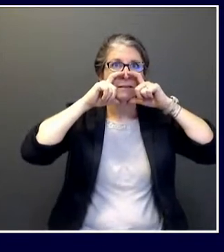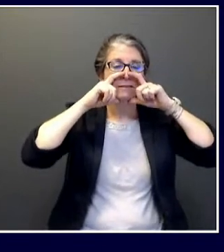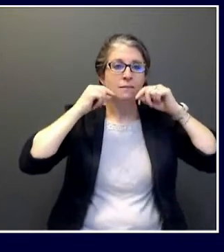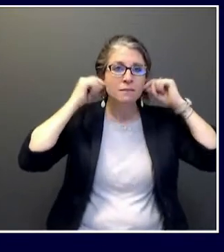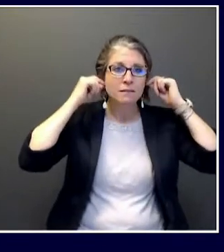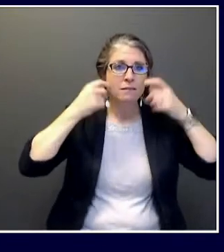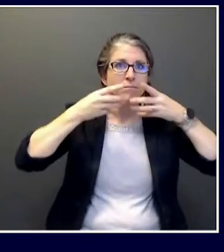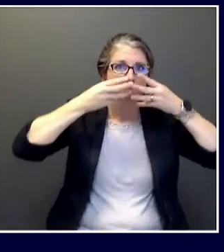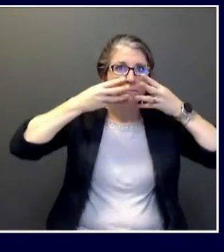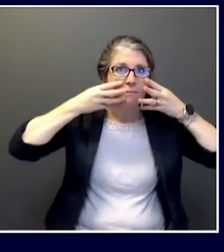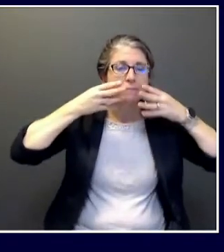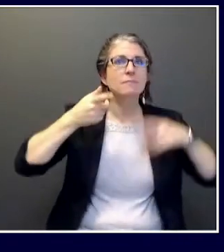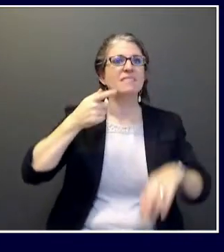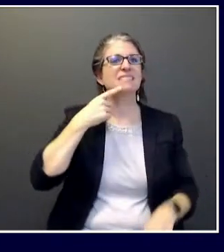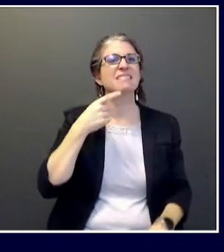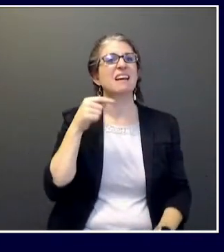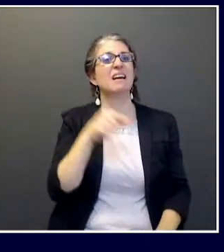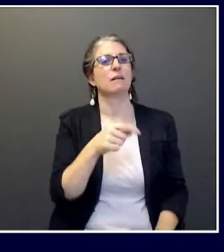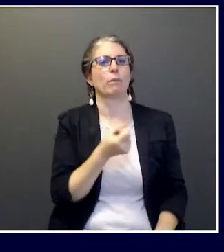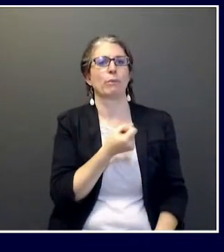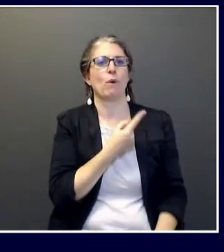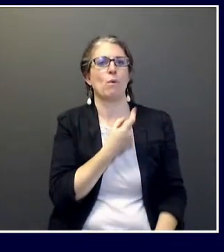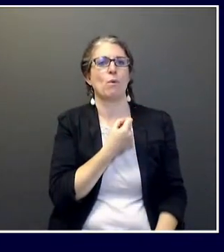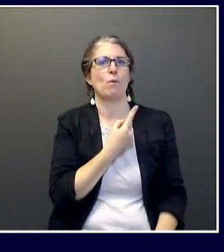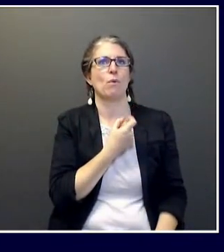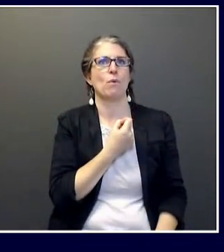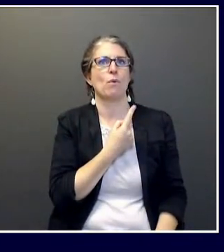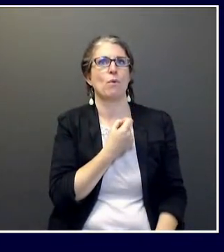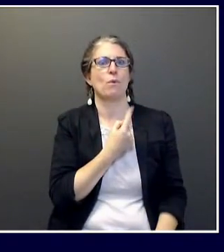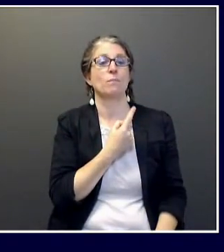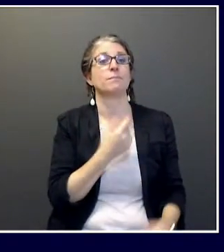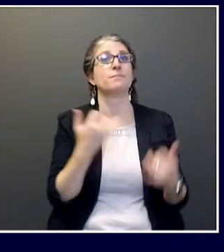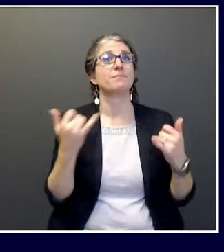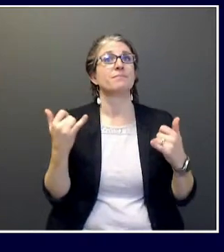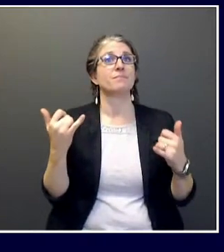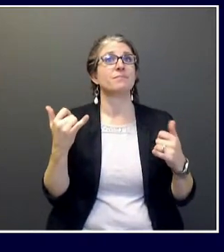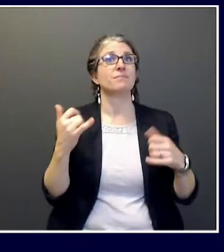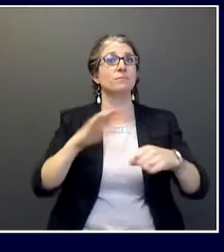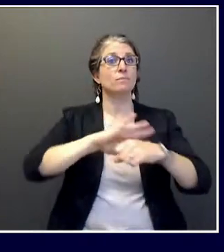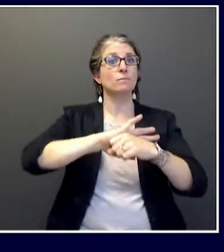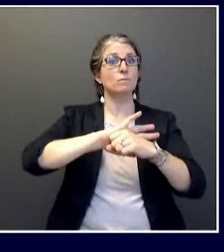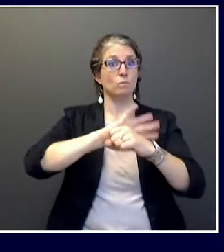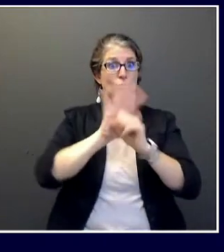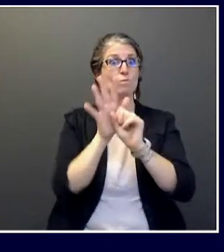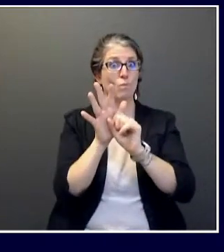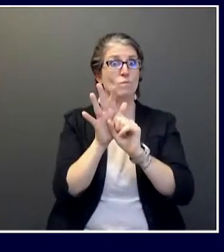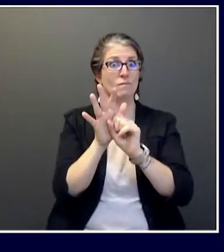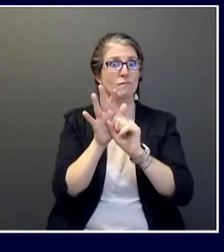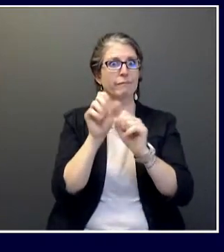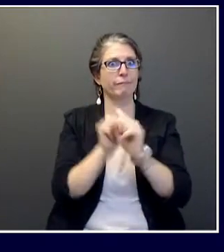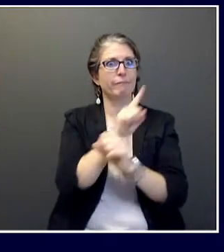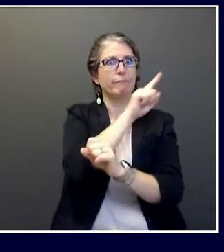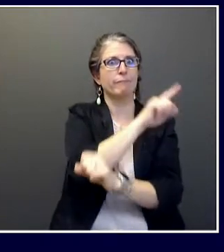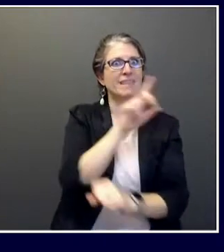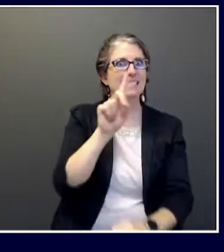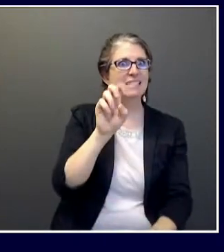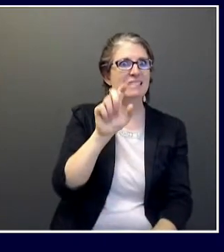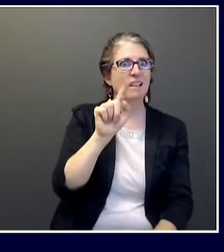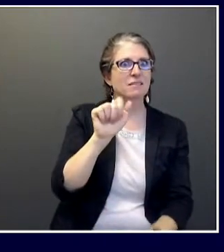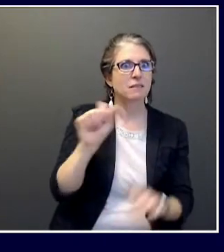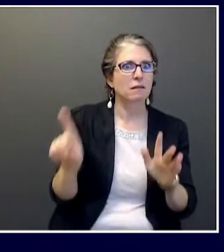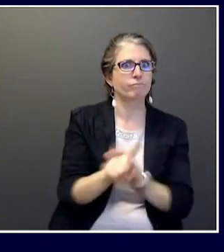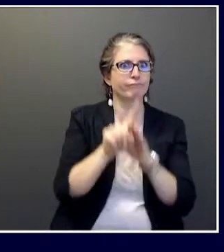indoors, if cloth masks are just a tiny bit of help, if people should be shifting over to surgical masks